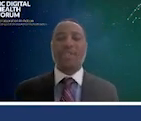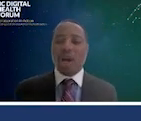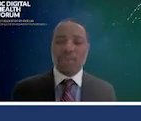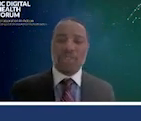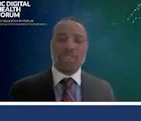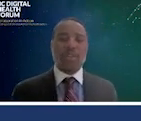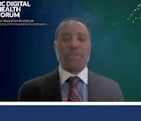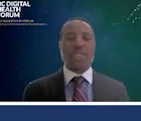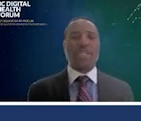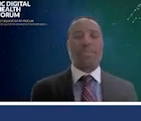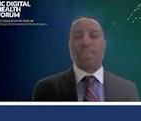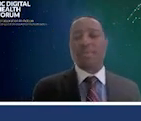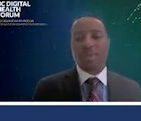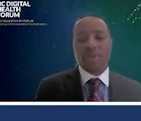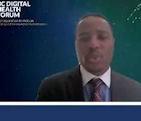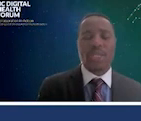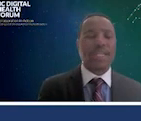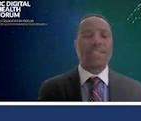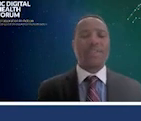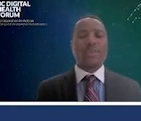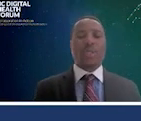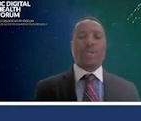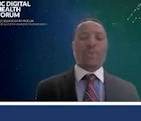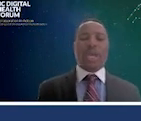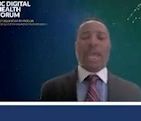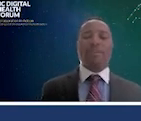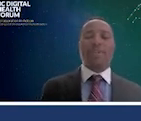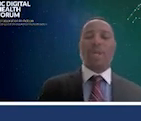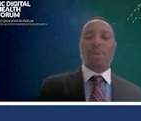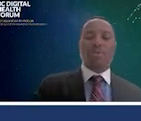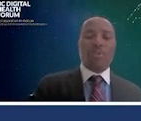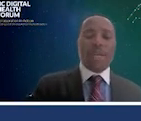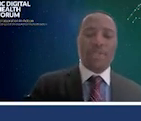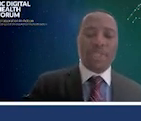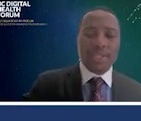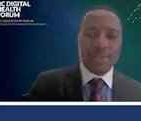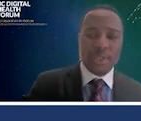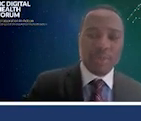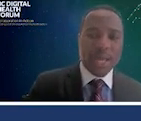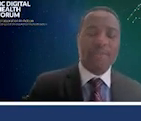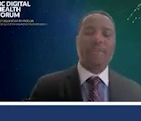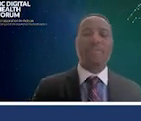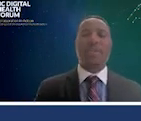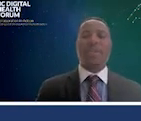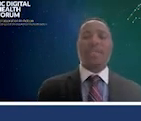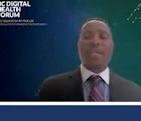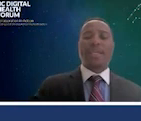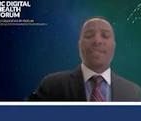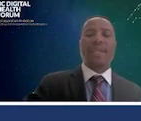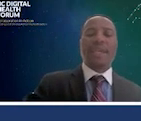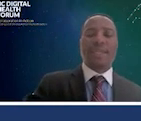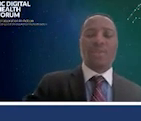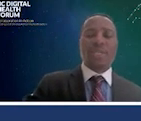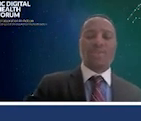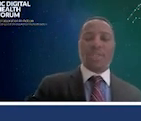the adoption of the system on September 20th, where we have a number of providers signing on to the platform, indicating